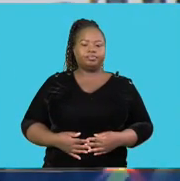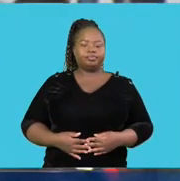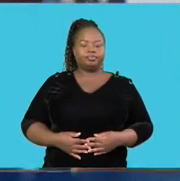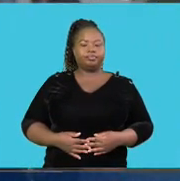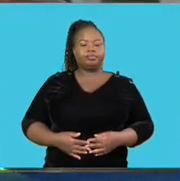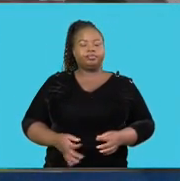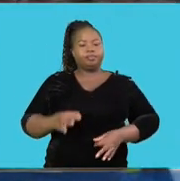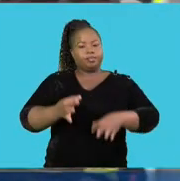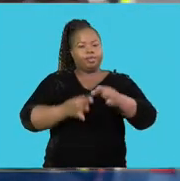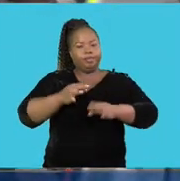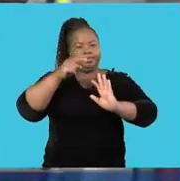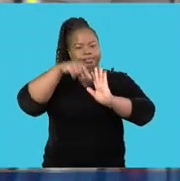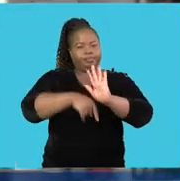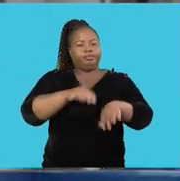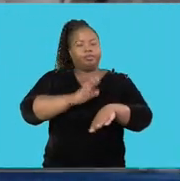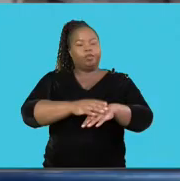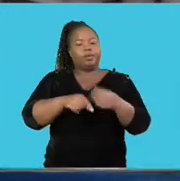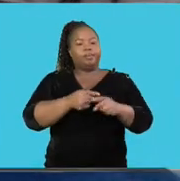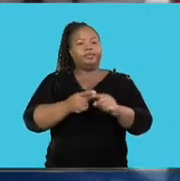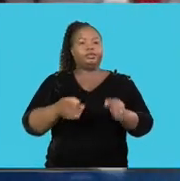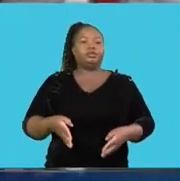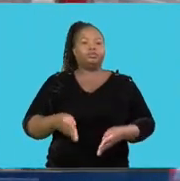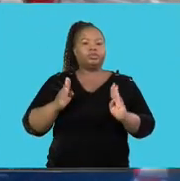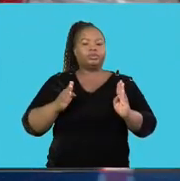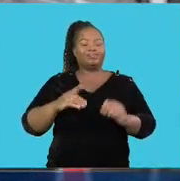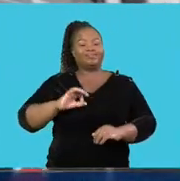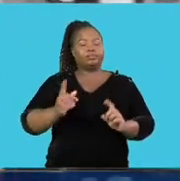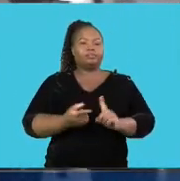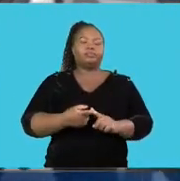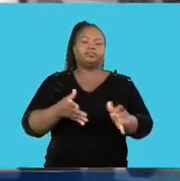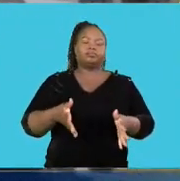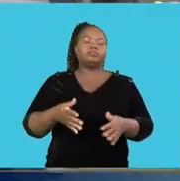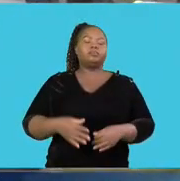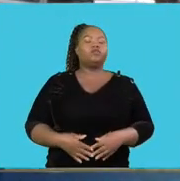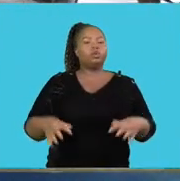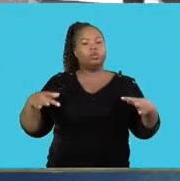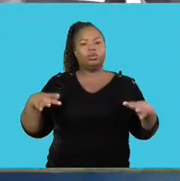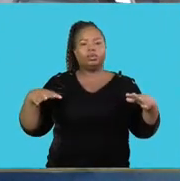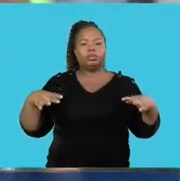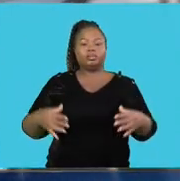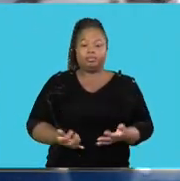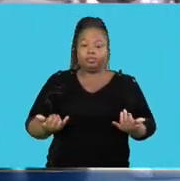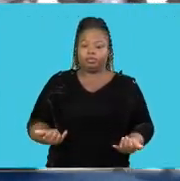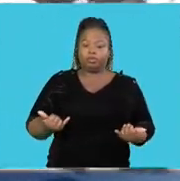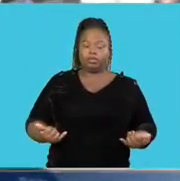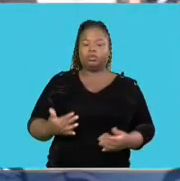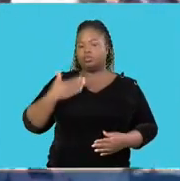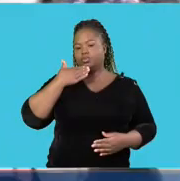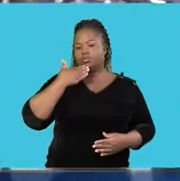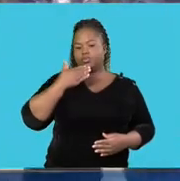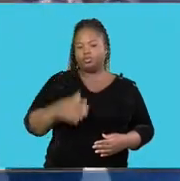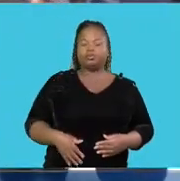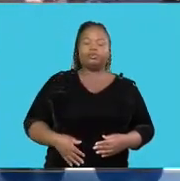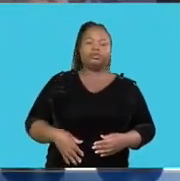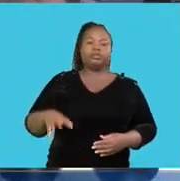Ukhuphe inkcukacha manani zengozi zezithuthi ezindleleni zexesha leholide ebutsheni banamhlanje umphathiswa